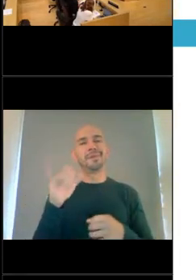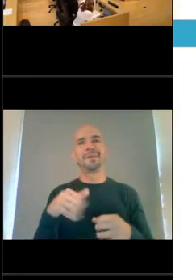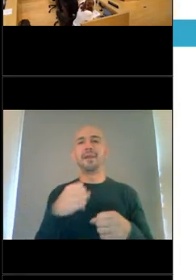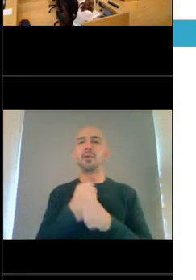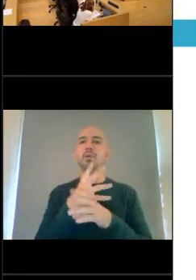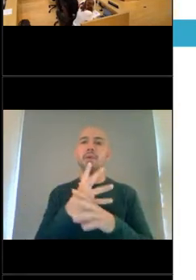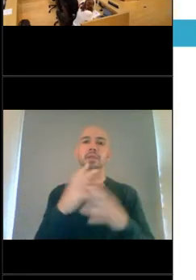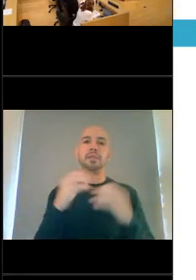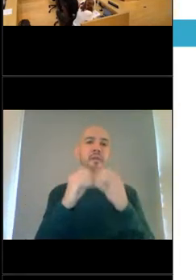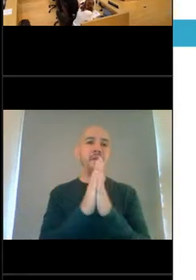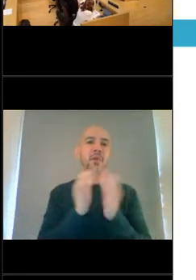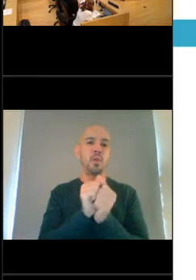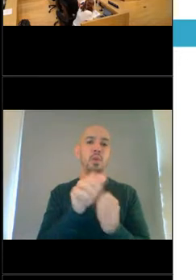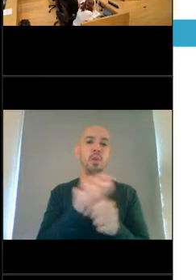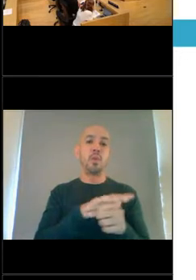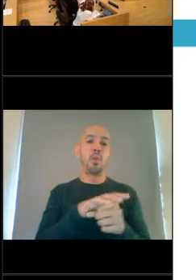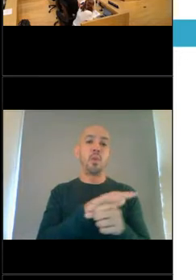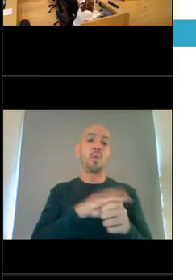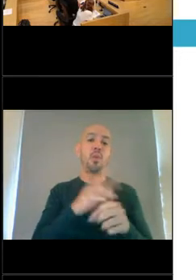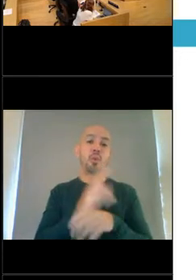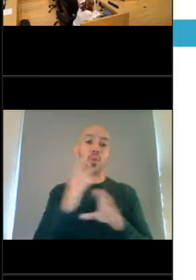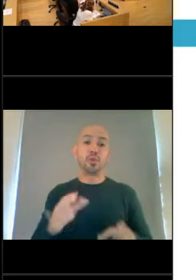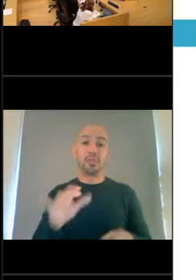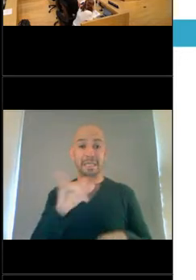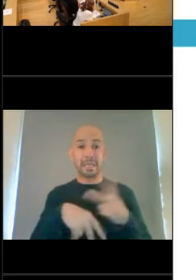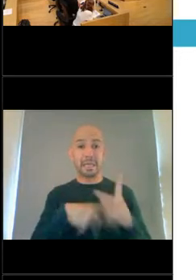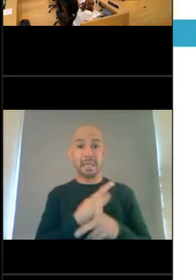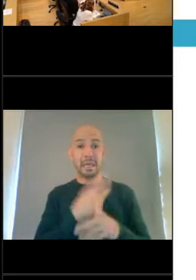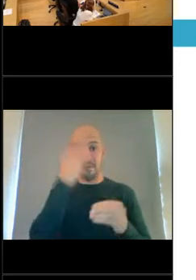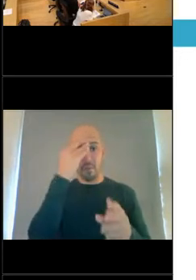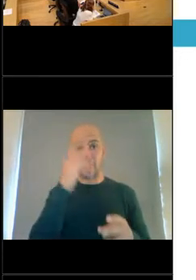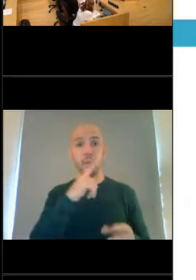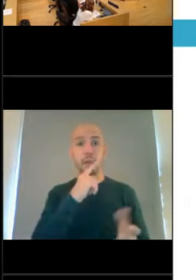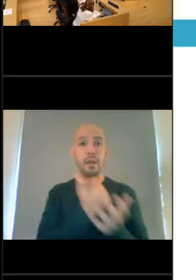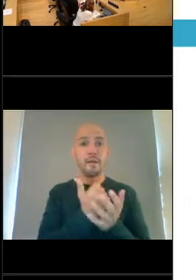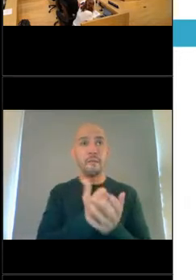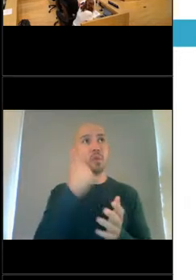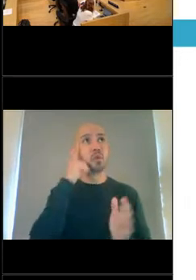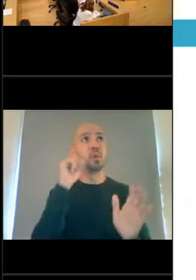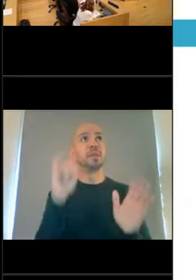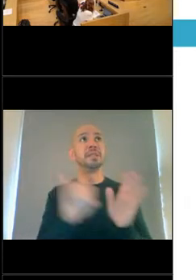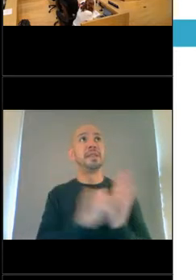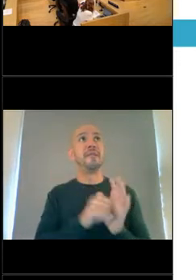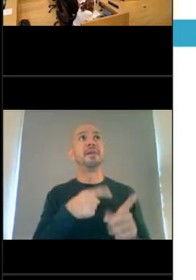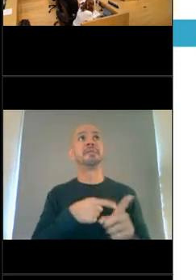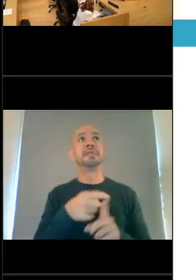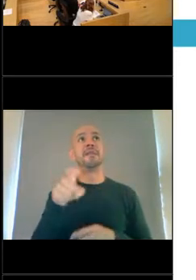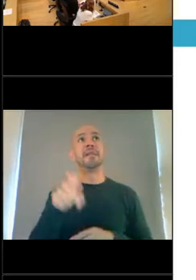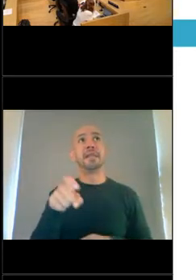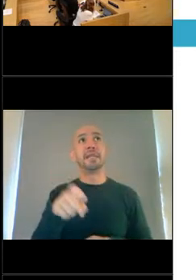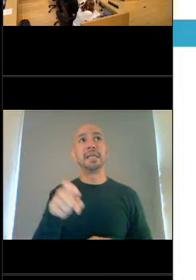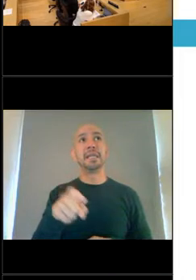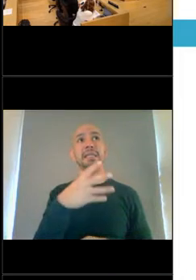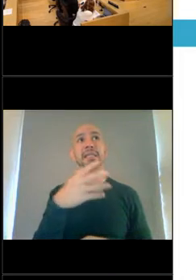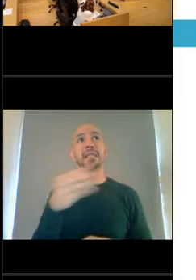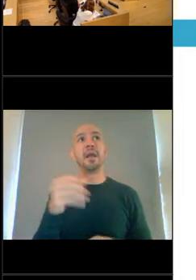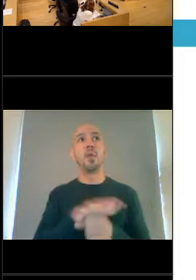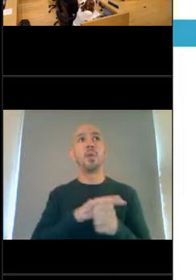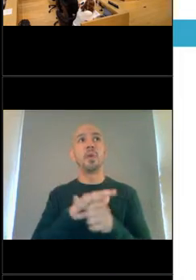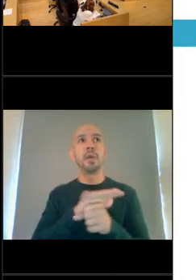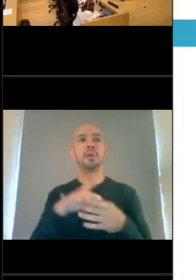in the context of a corner plan this types of information will be helpful in identifying uh specific needs and locations